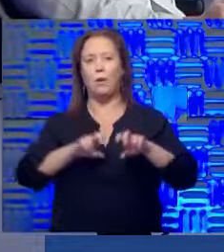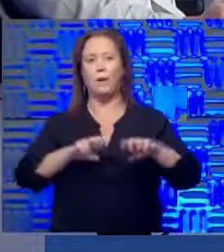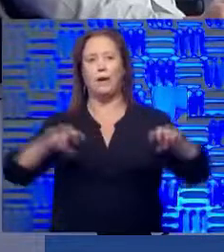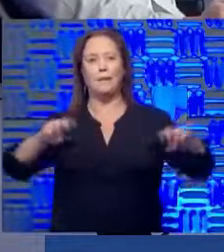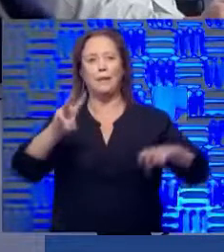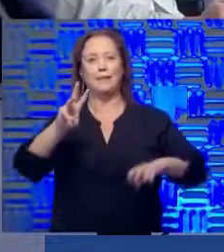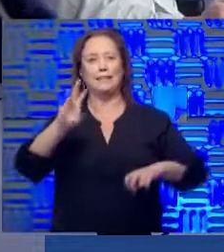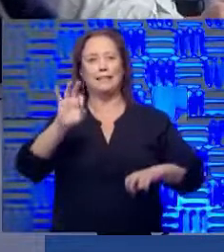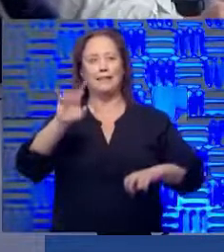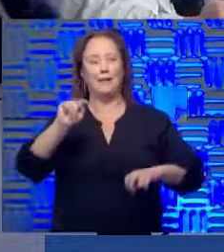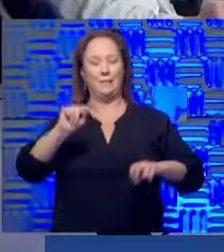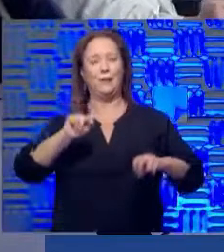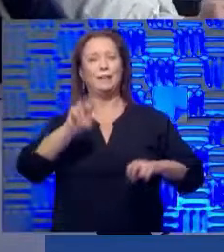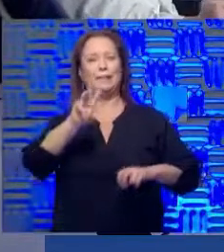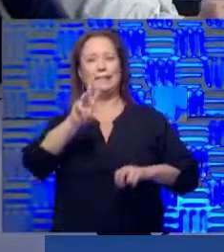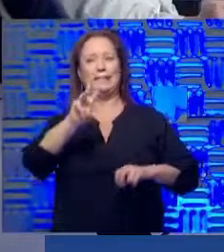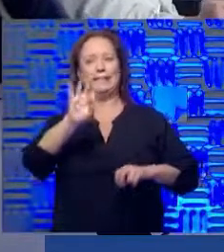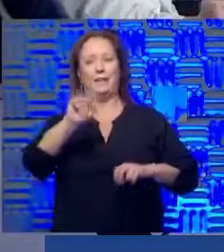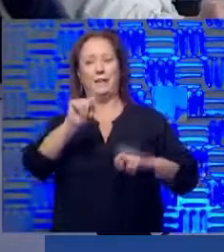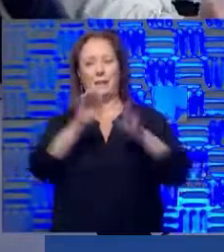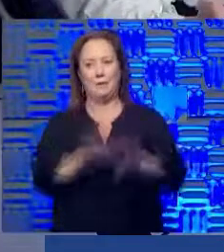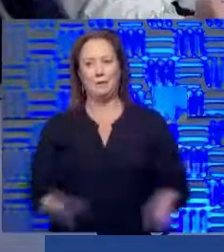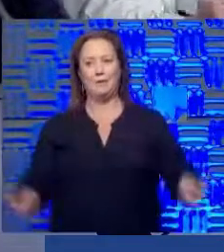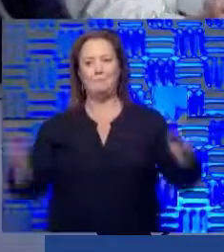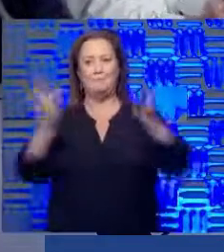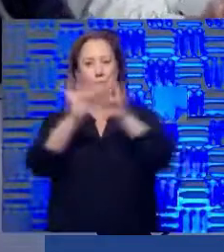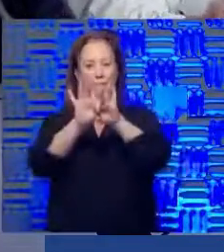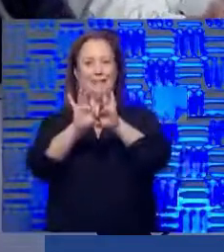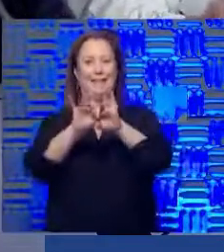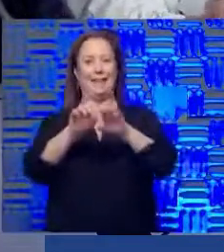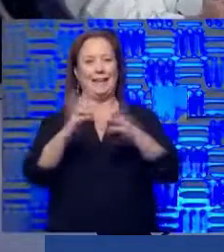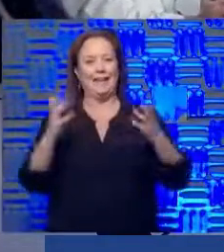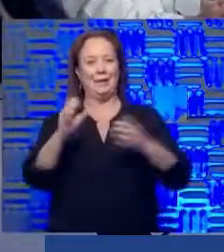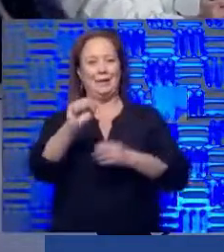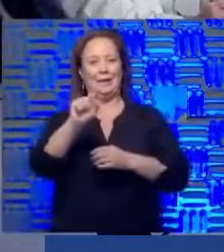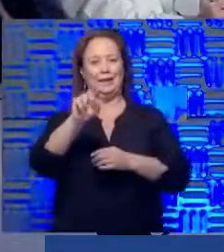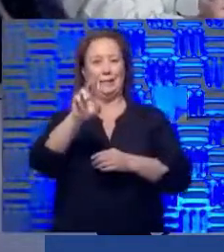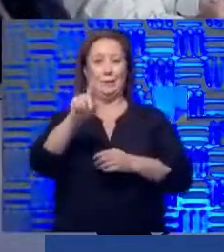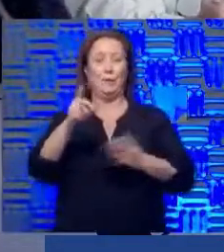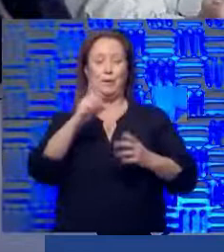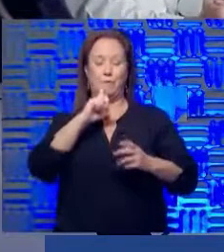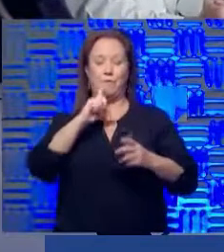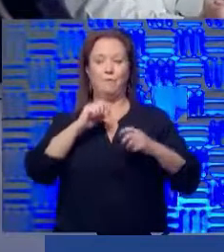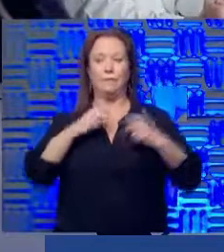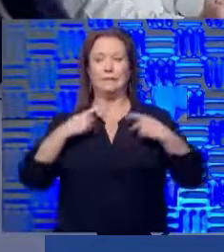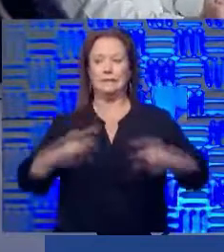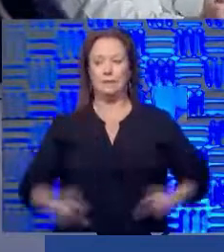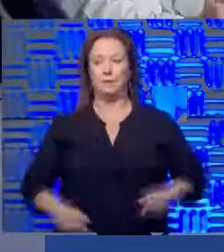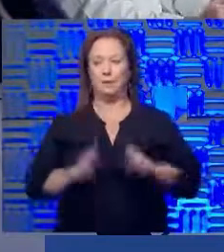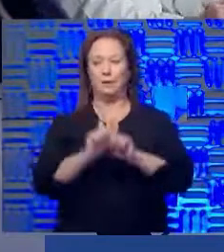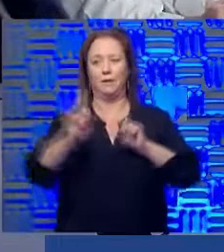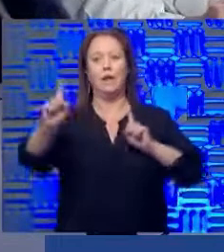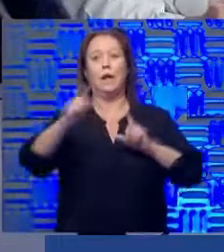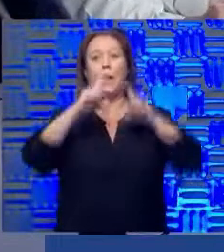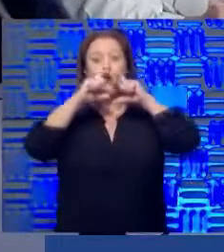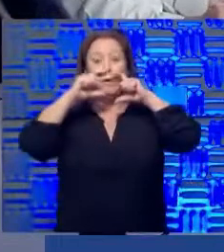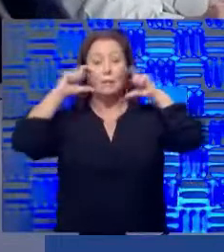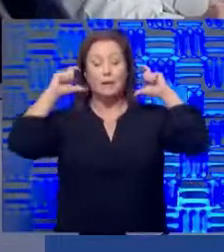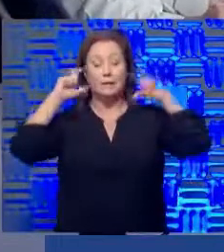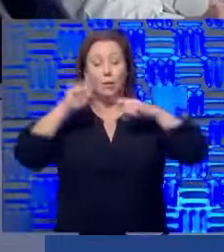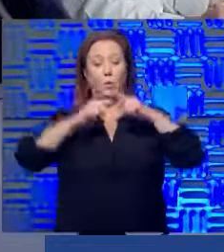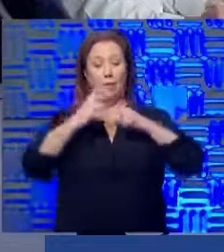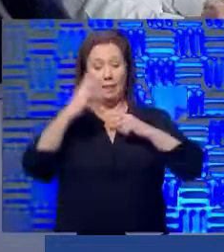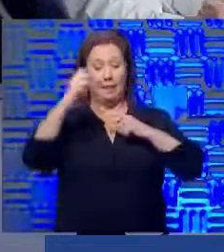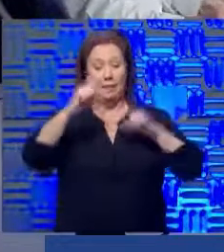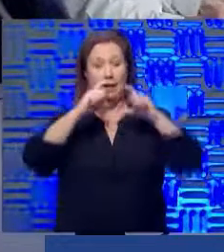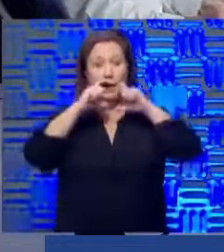feet. I say we are. How about that? See, We do it's work important at to that in know. the studio. That's right. We are physically distanced. We yeah. are. And And so we wear our it's- mask as soon as we walk out of here.